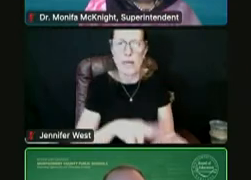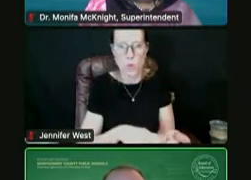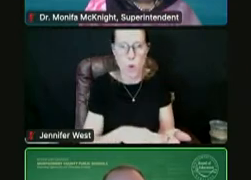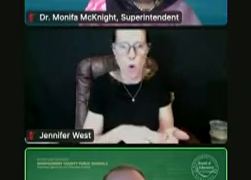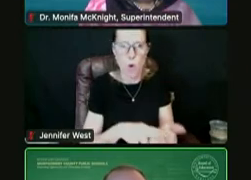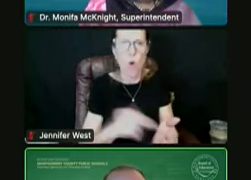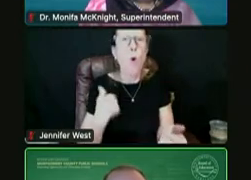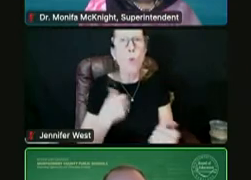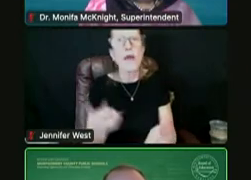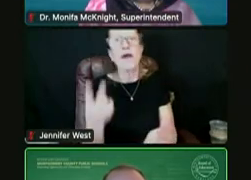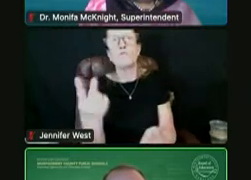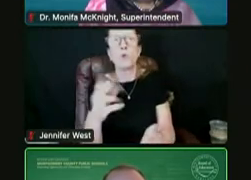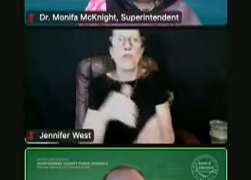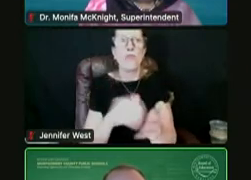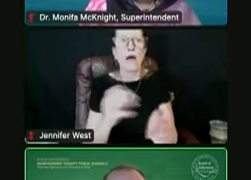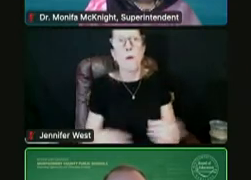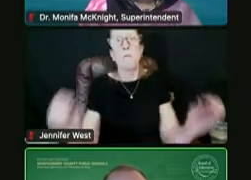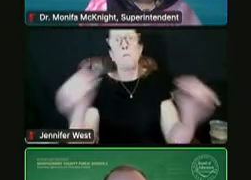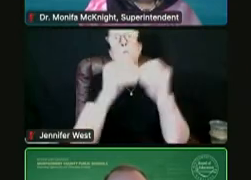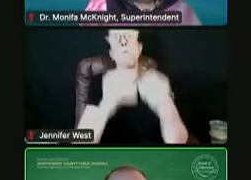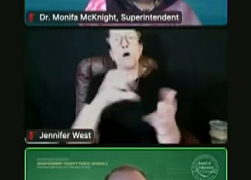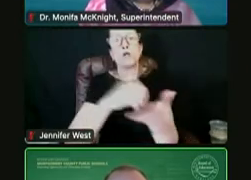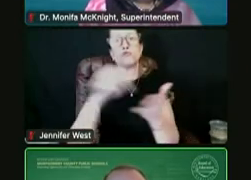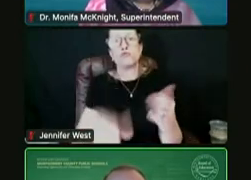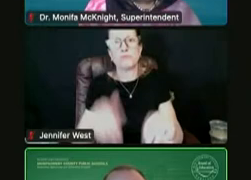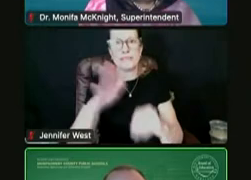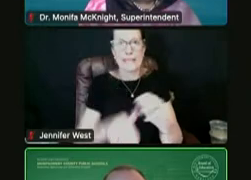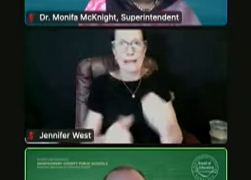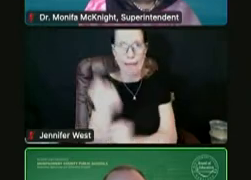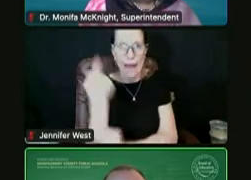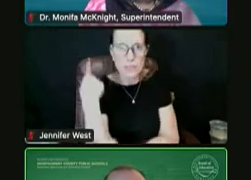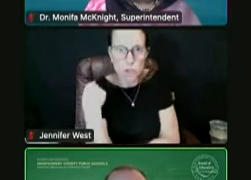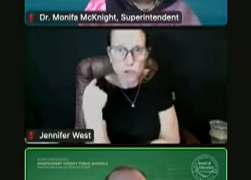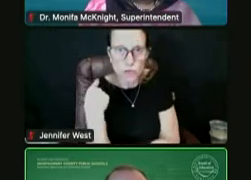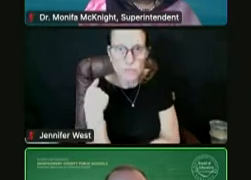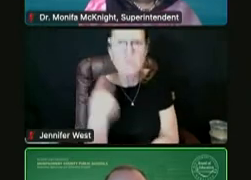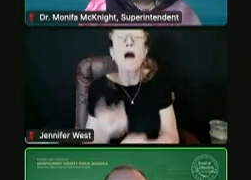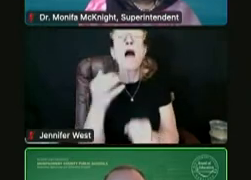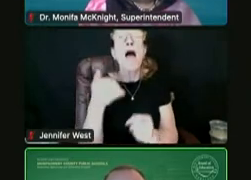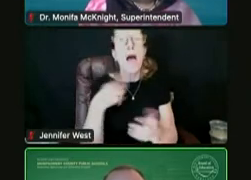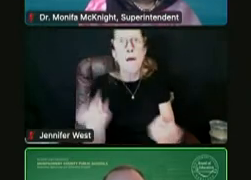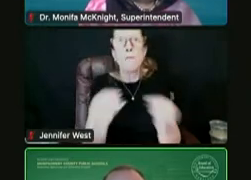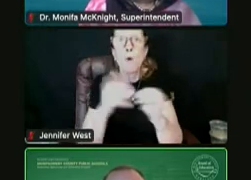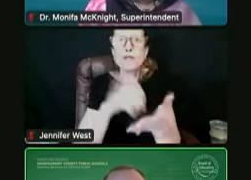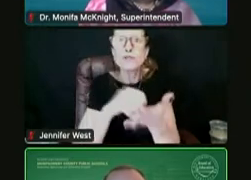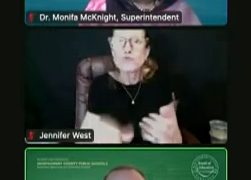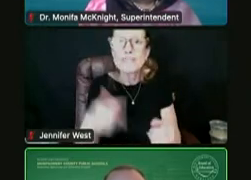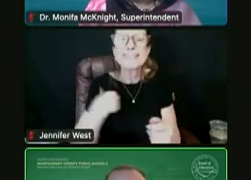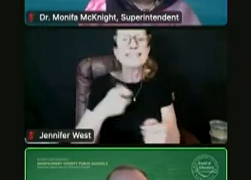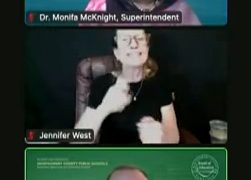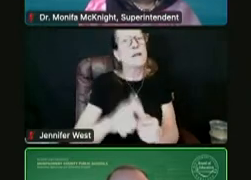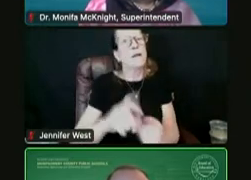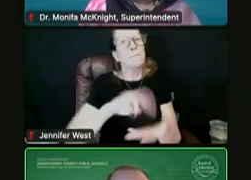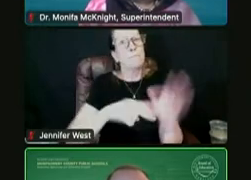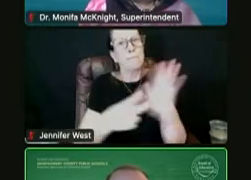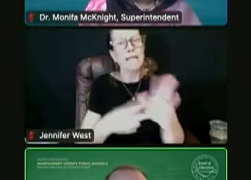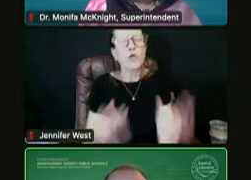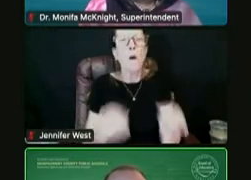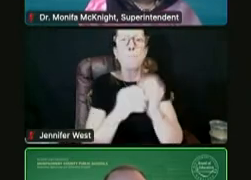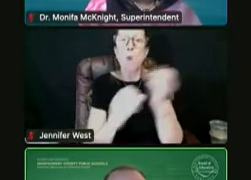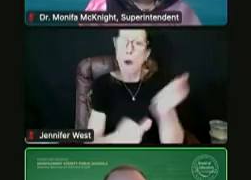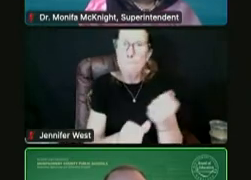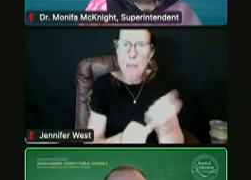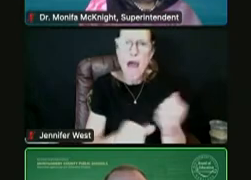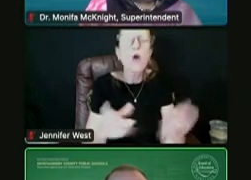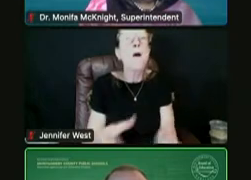more students this year than we had last year. And more students, of course, means a need for more teachers, more paraeducators, more bus drivers,